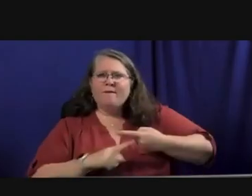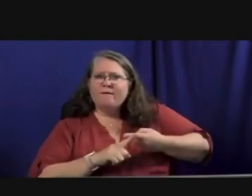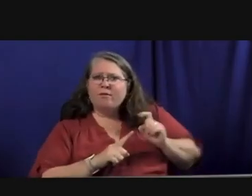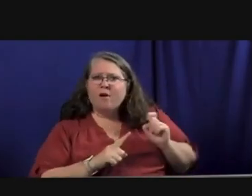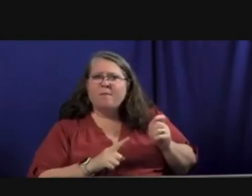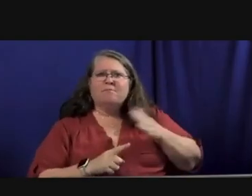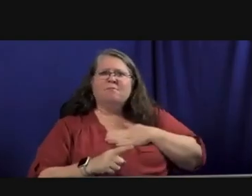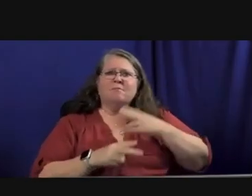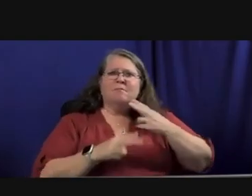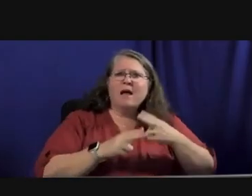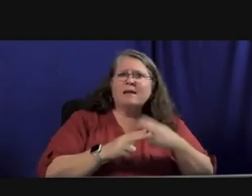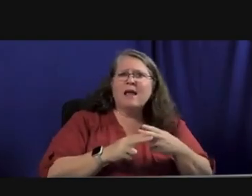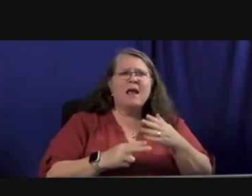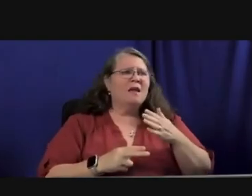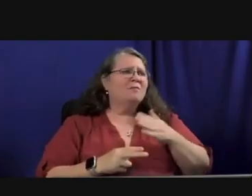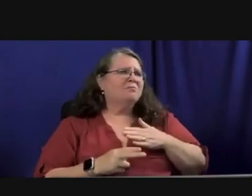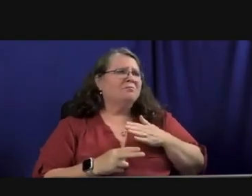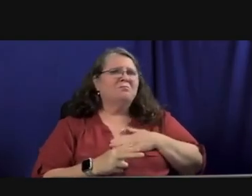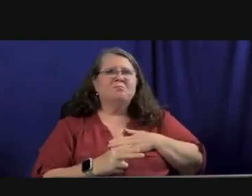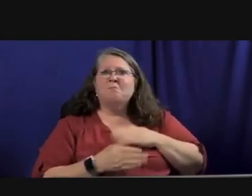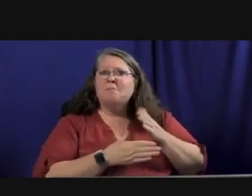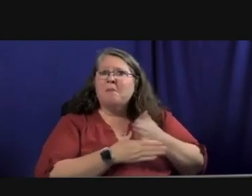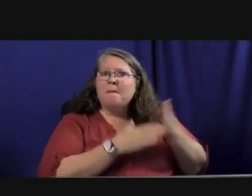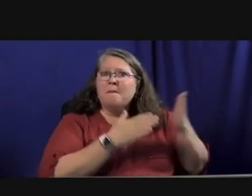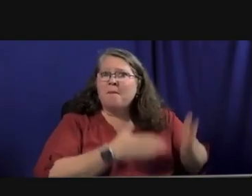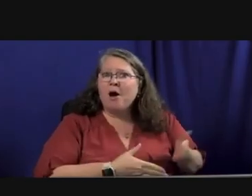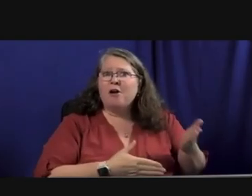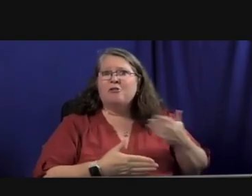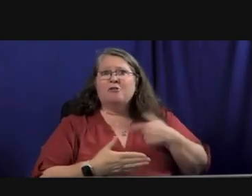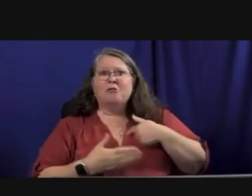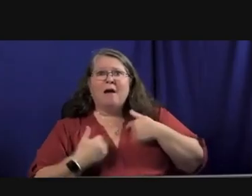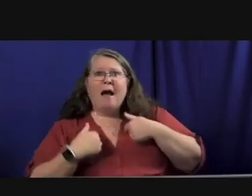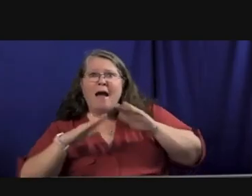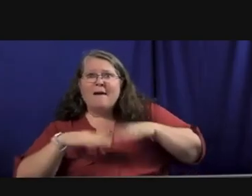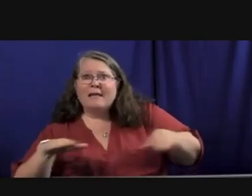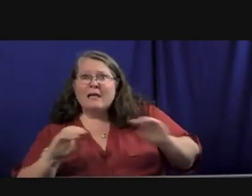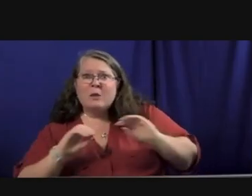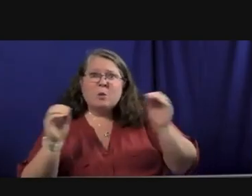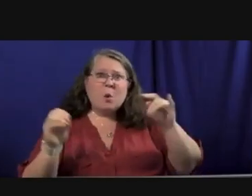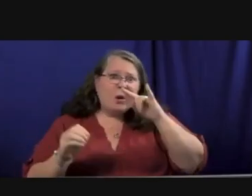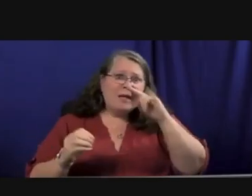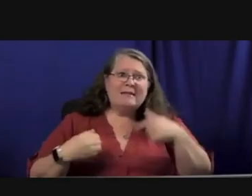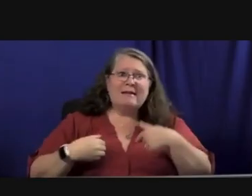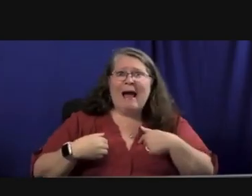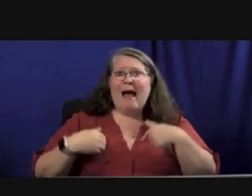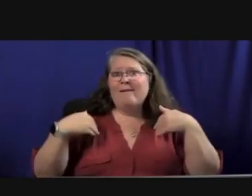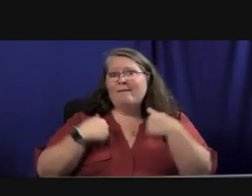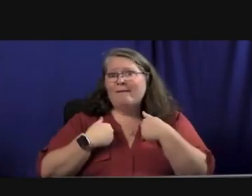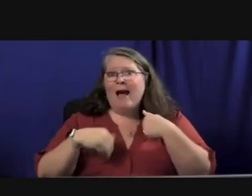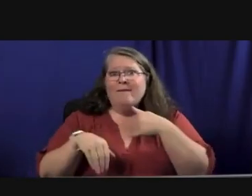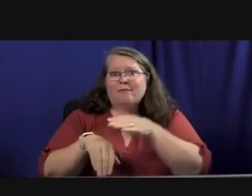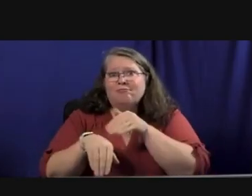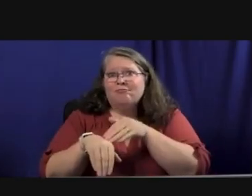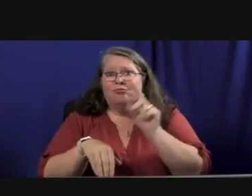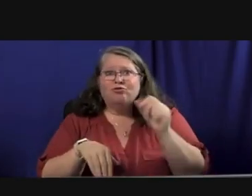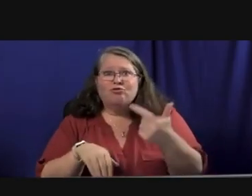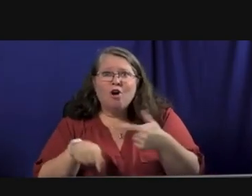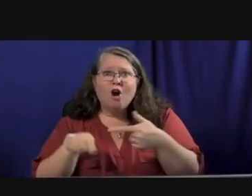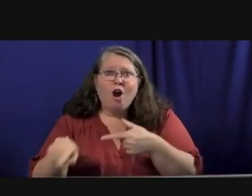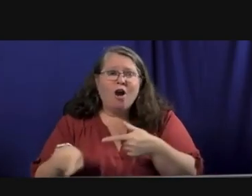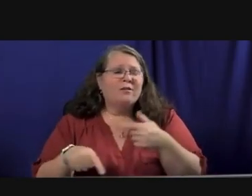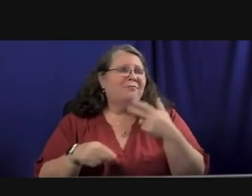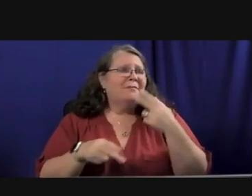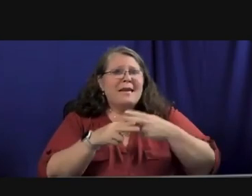just, when we have that communication, we discuss, where are we from? Do you have any children? Just getting to know everyone as far as